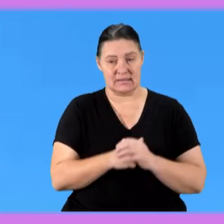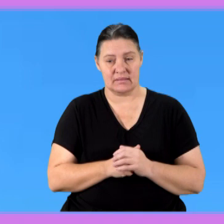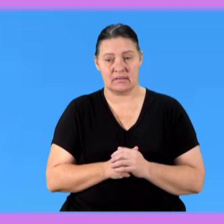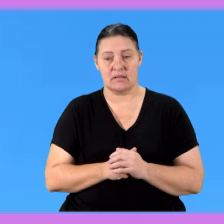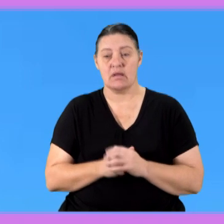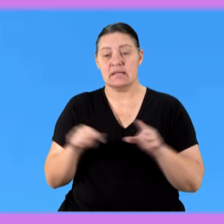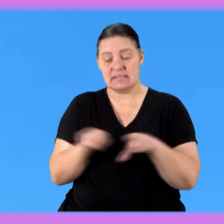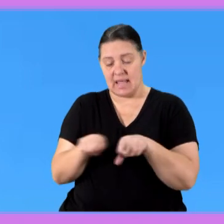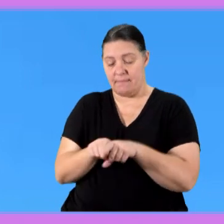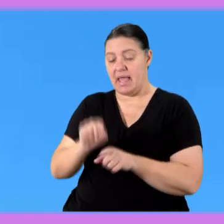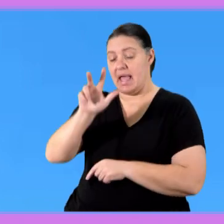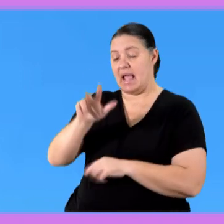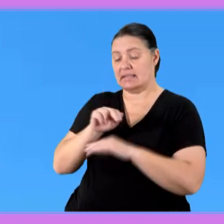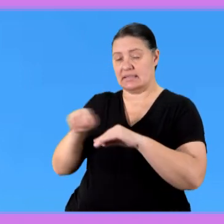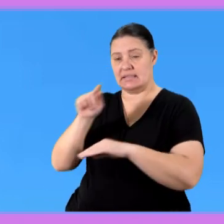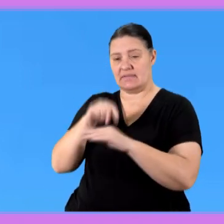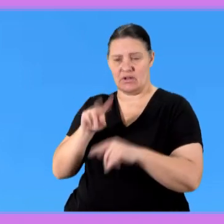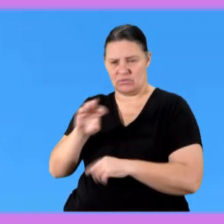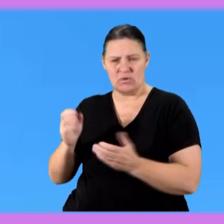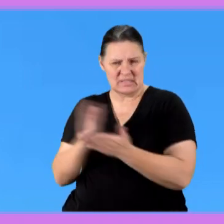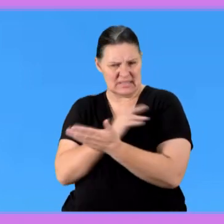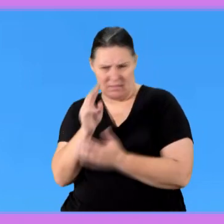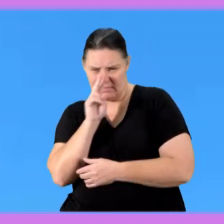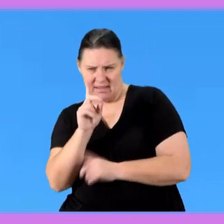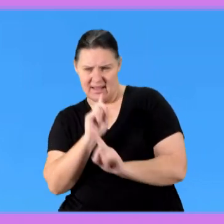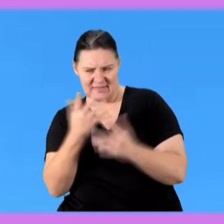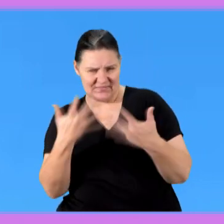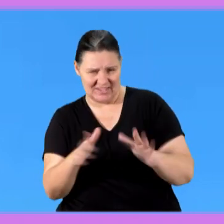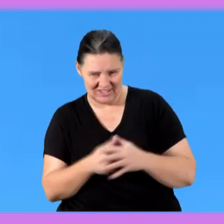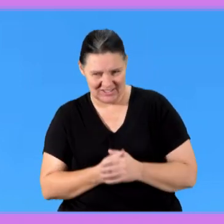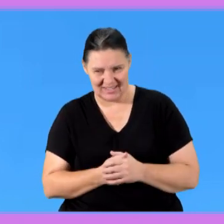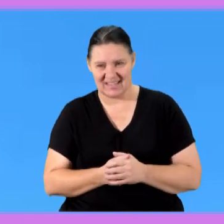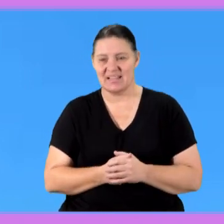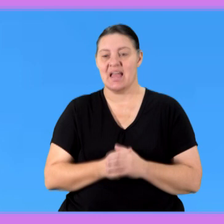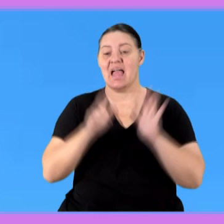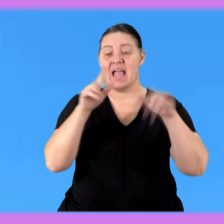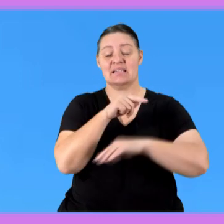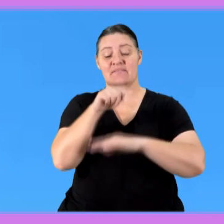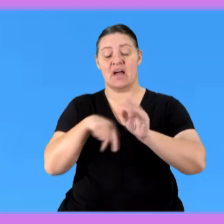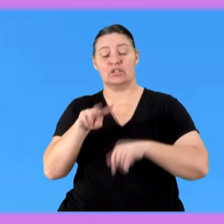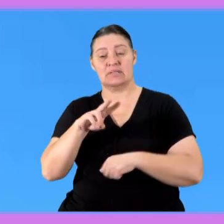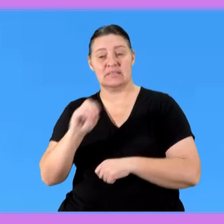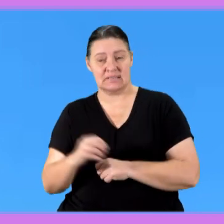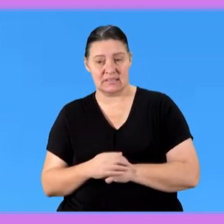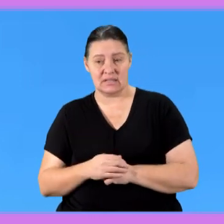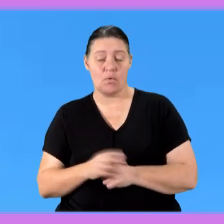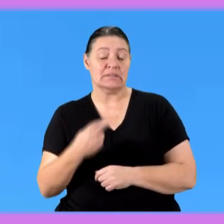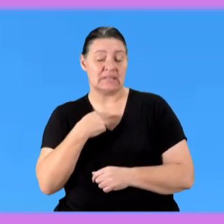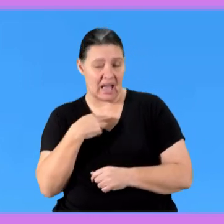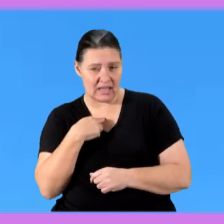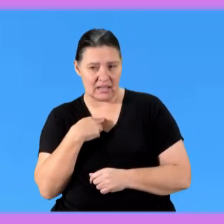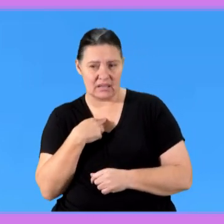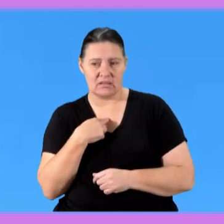0.6. And I'll do the same for this, but I'm sure some of you can see the answer already. So 8 divided by 20, for those who are